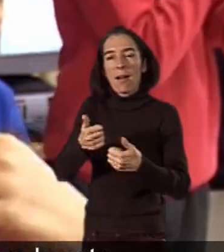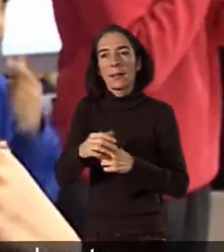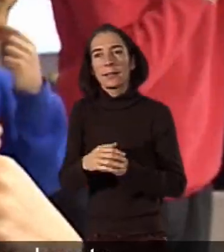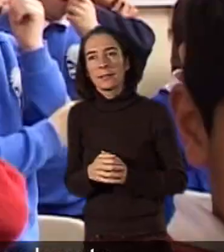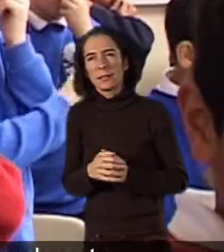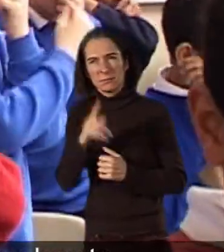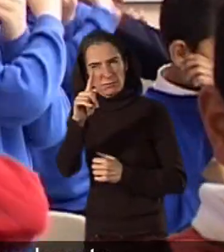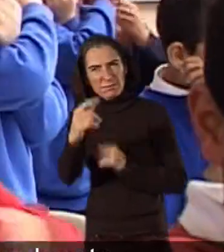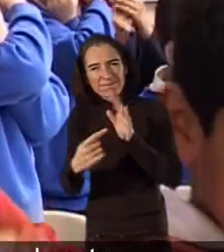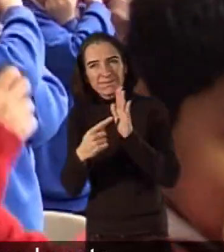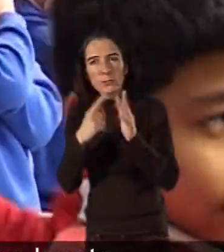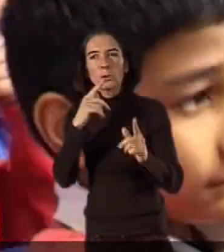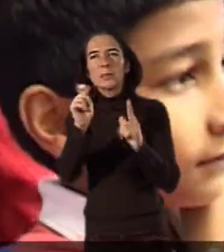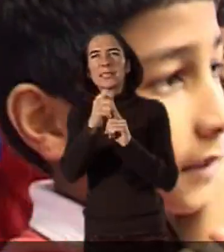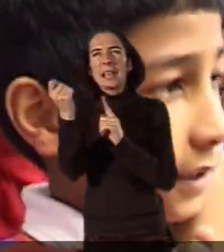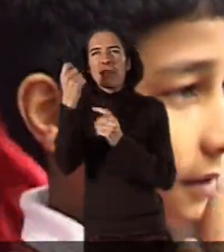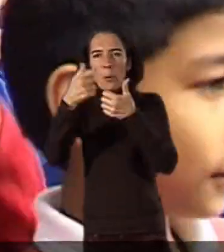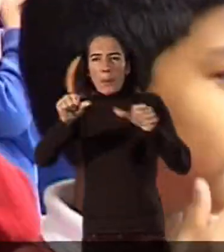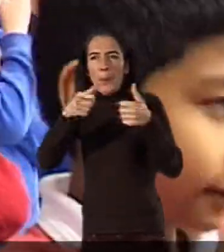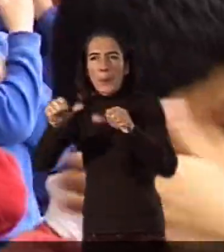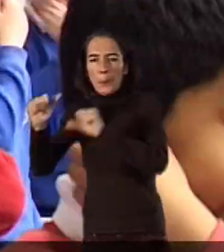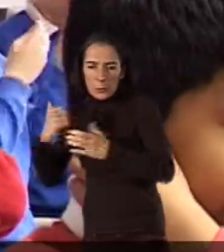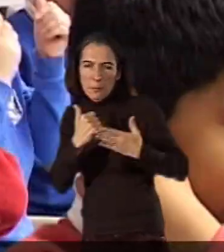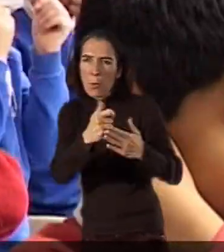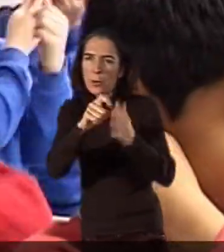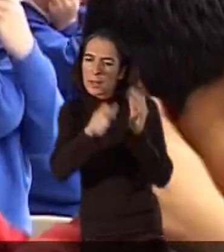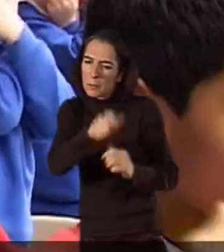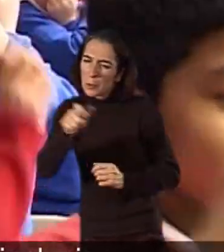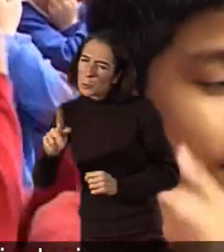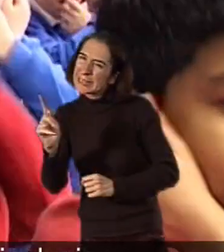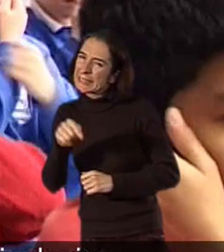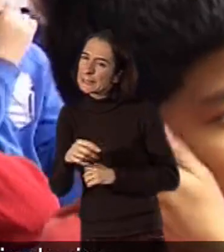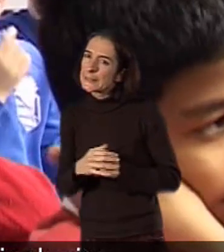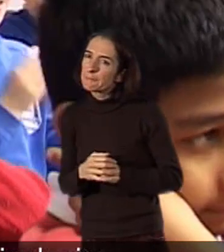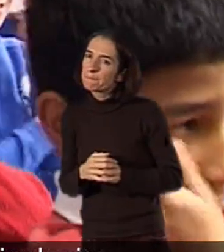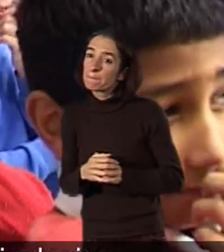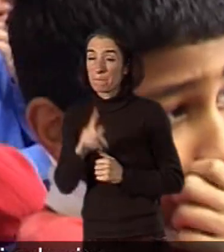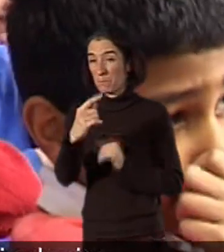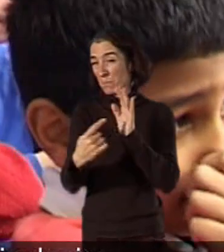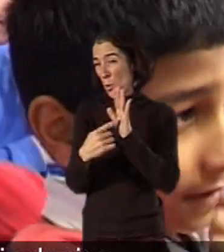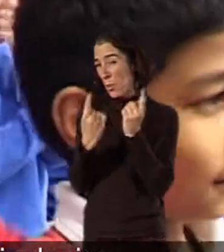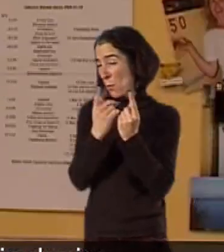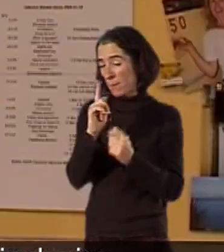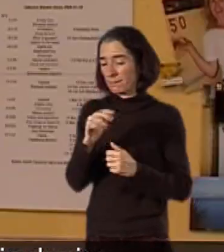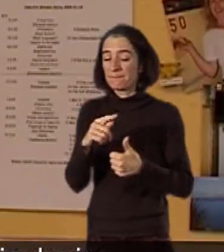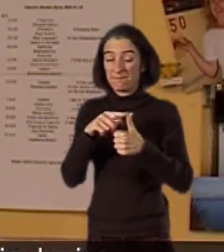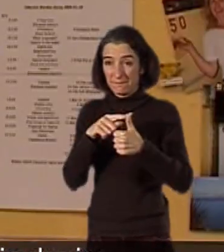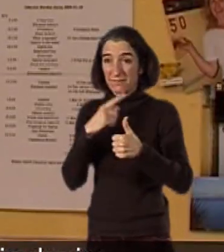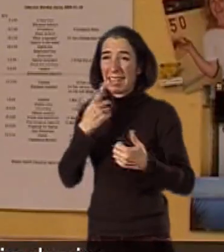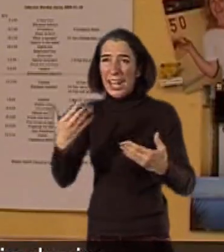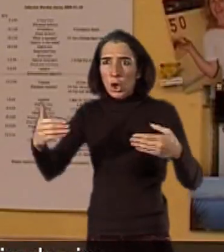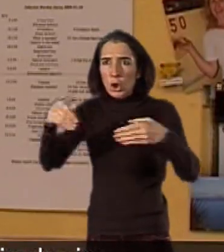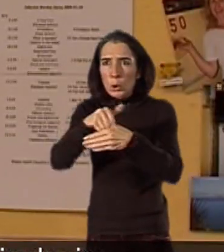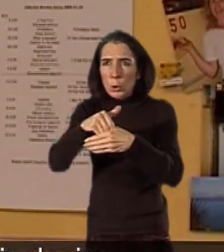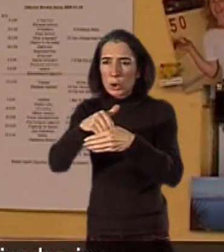think has been key to making successful reasonable adjustments at Billesley? The important thing is to make inclusion